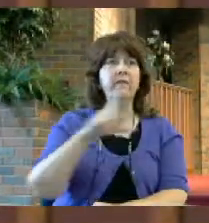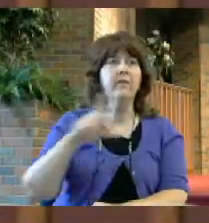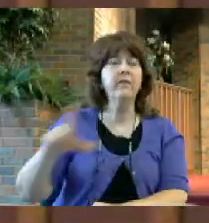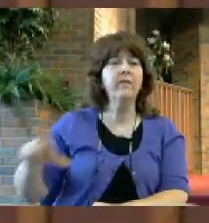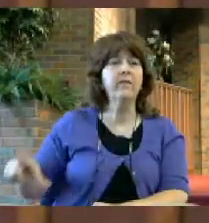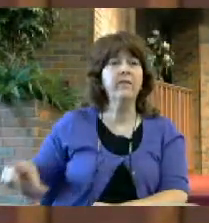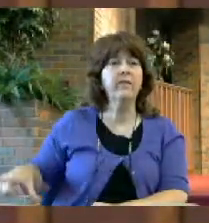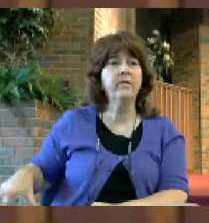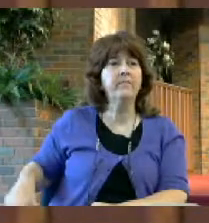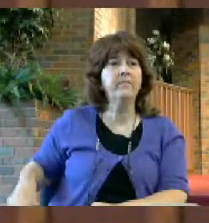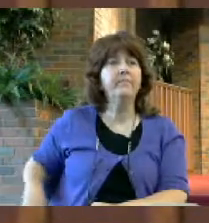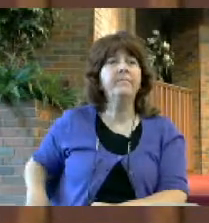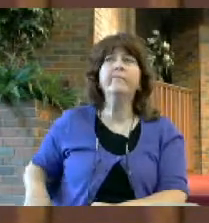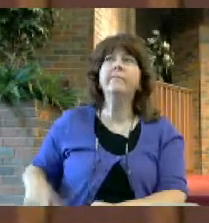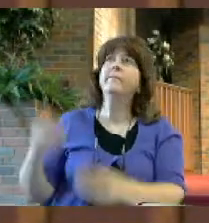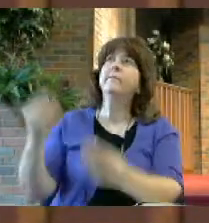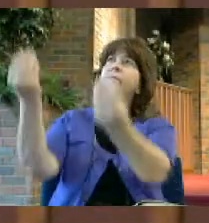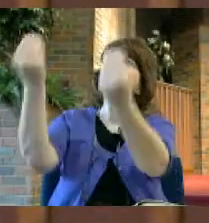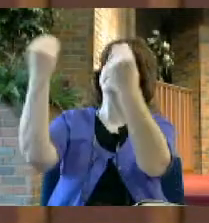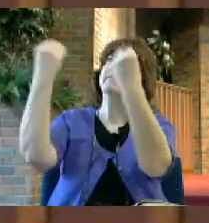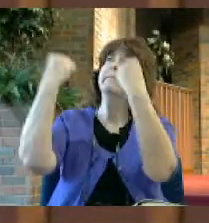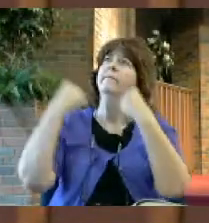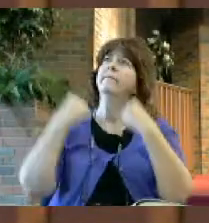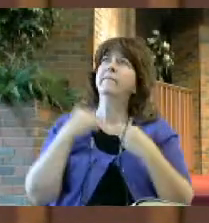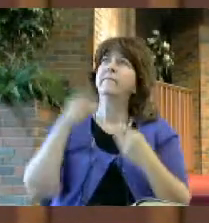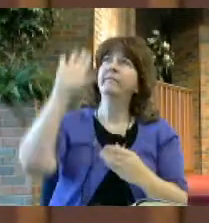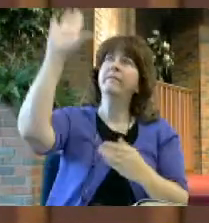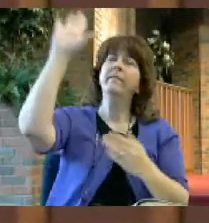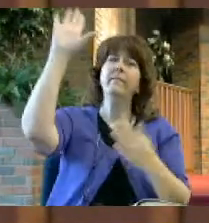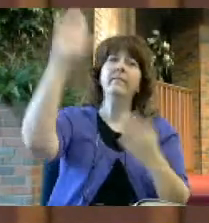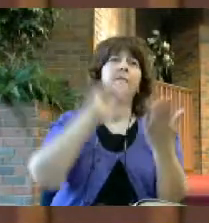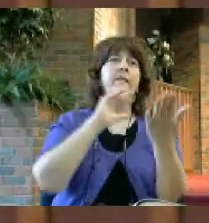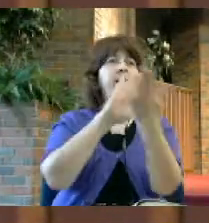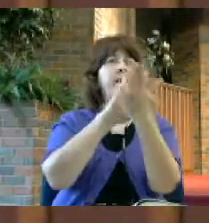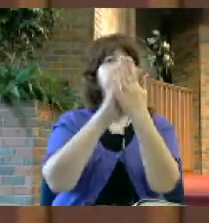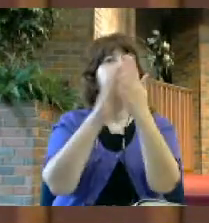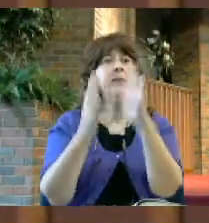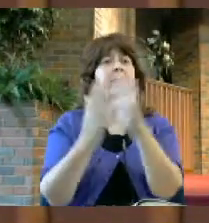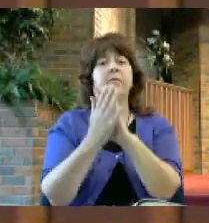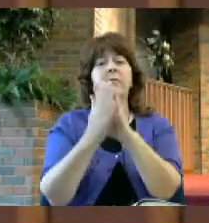Lord. Give me your peace, O